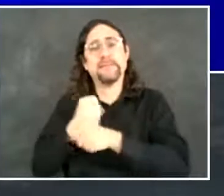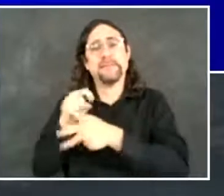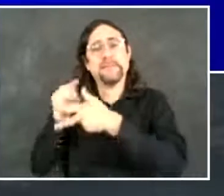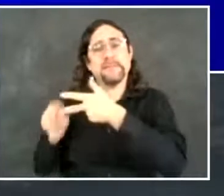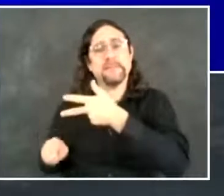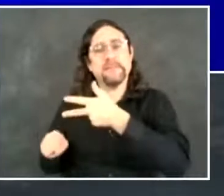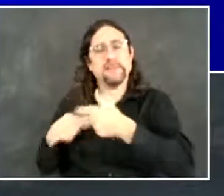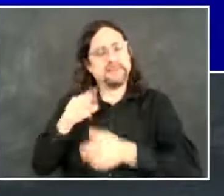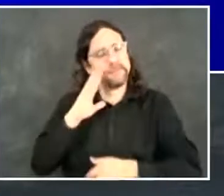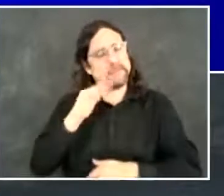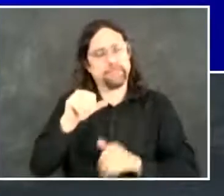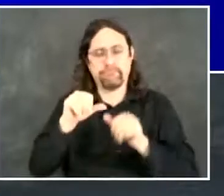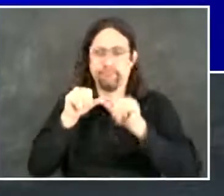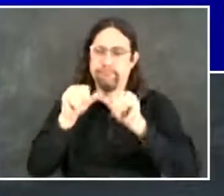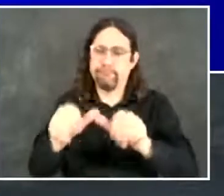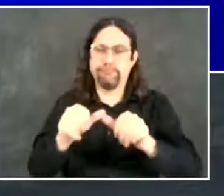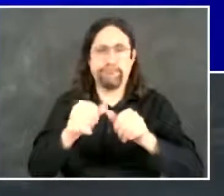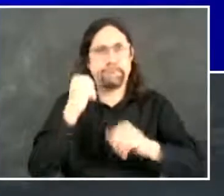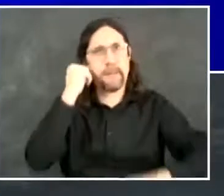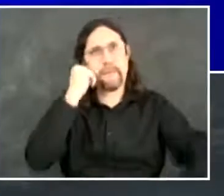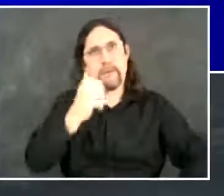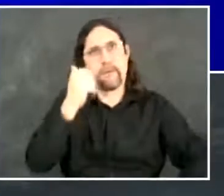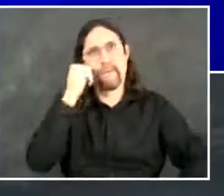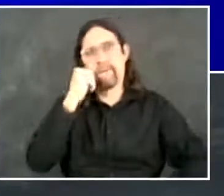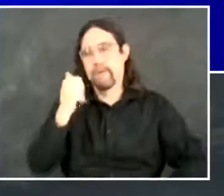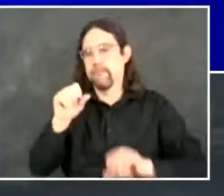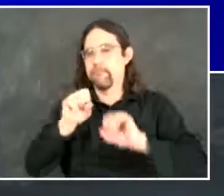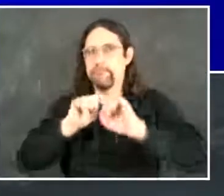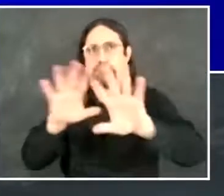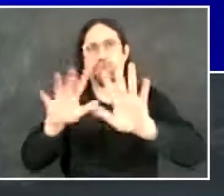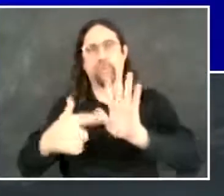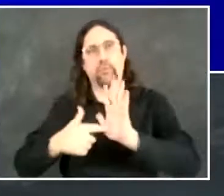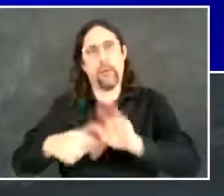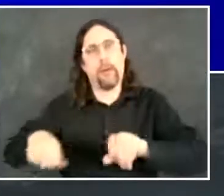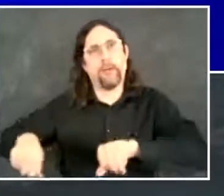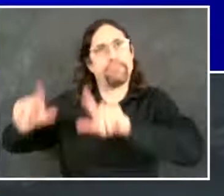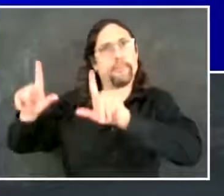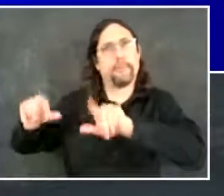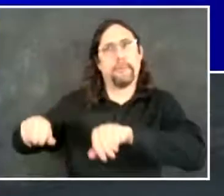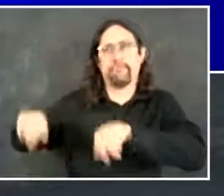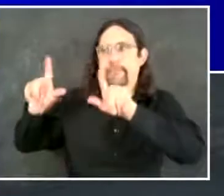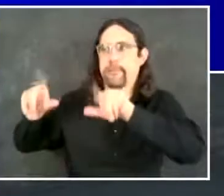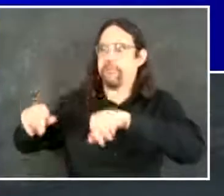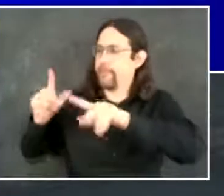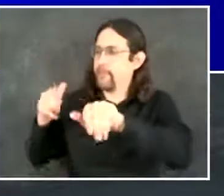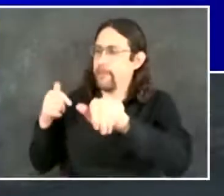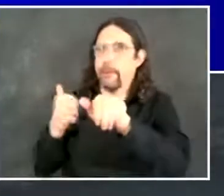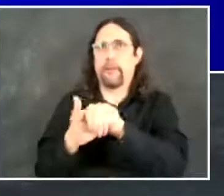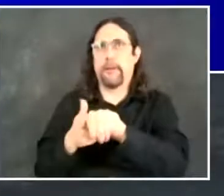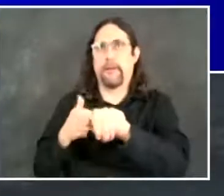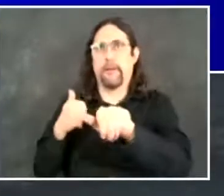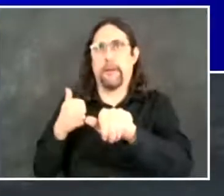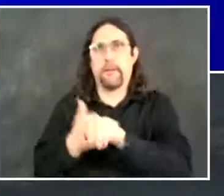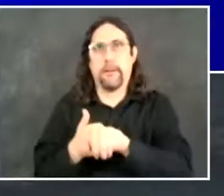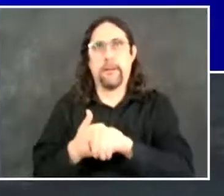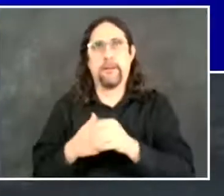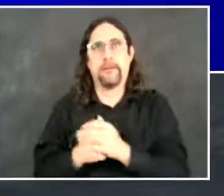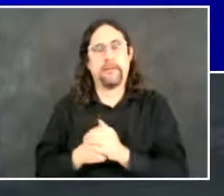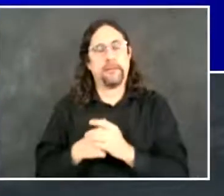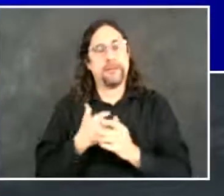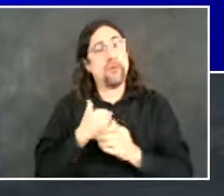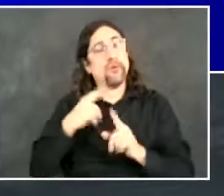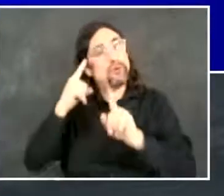well and then to get to that low-level transmission period. That is the gateway to starting toward normalcy. These numbers go in the wrong